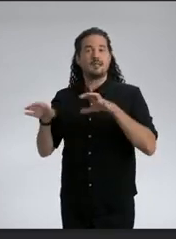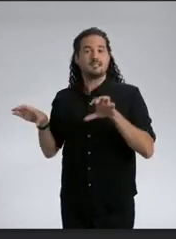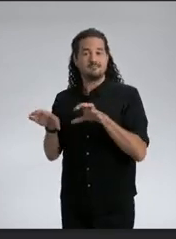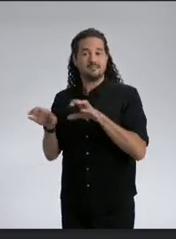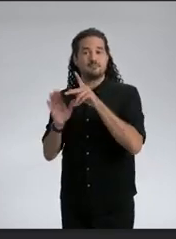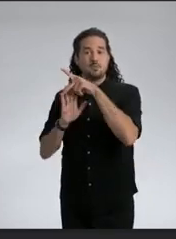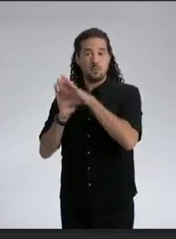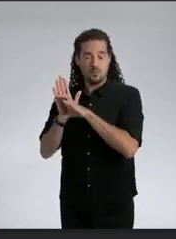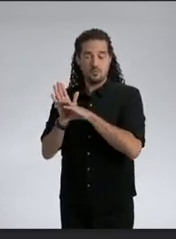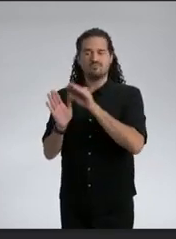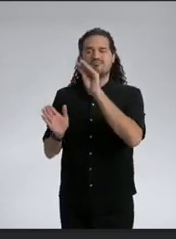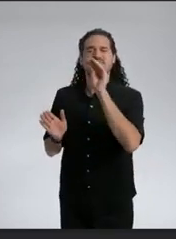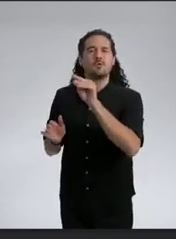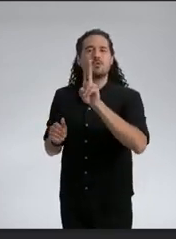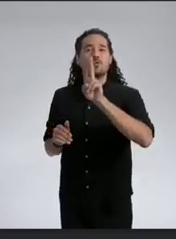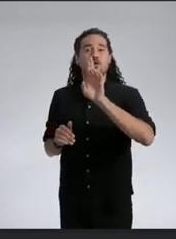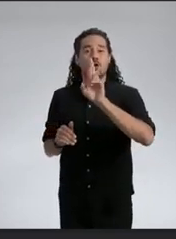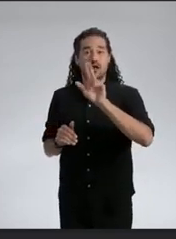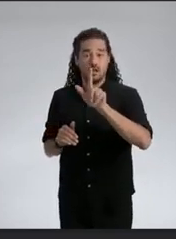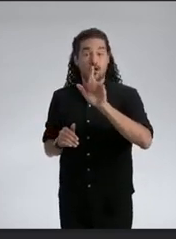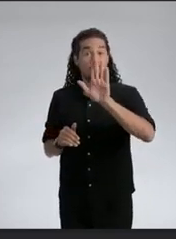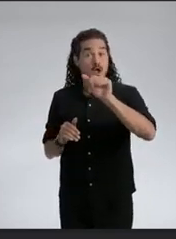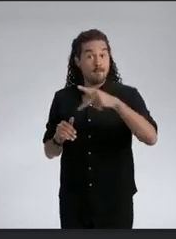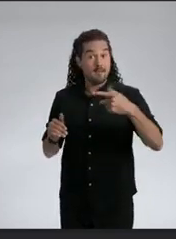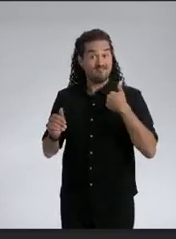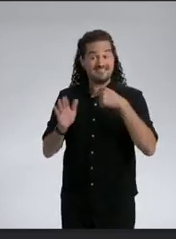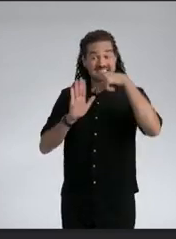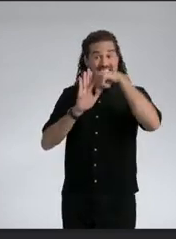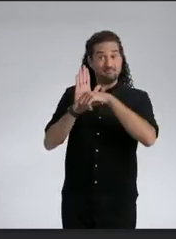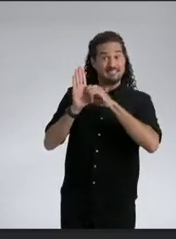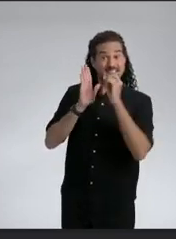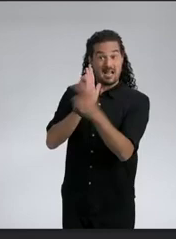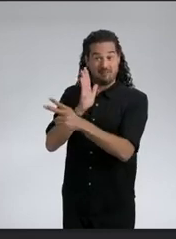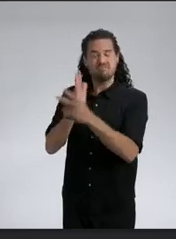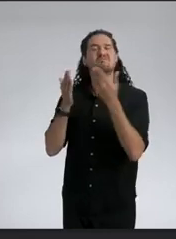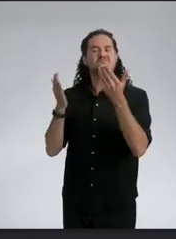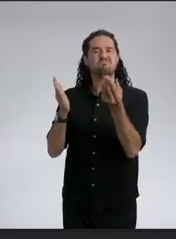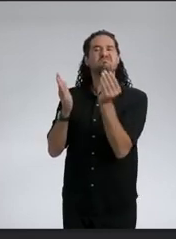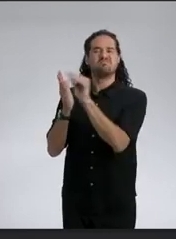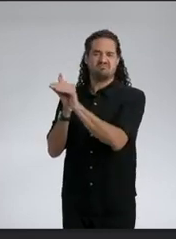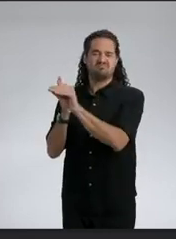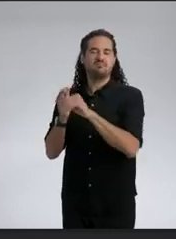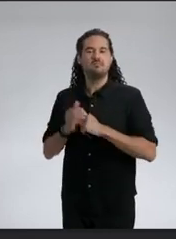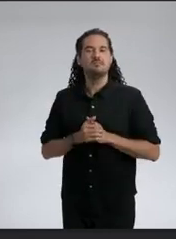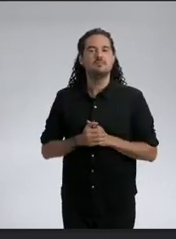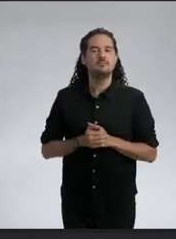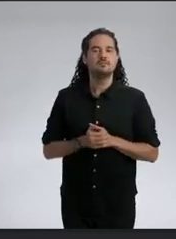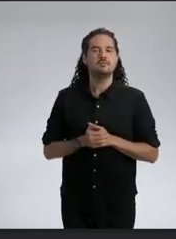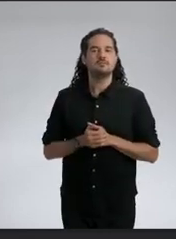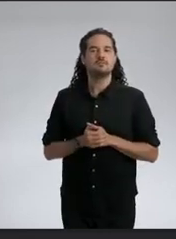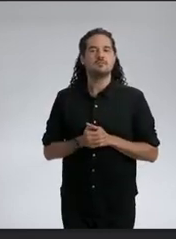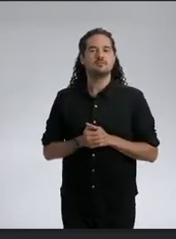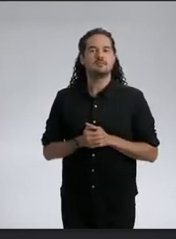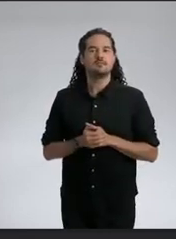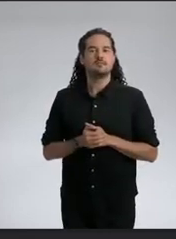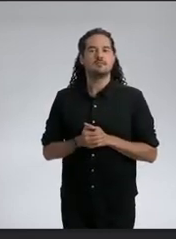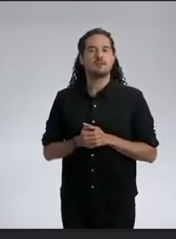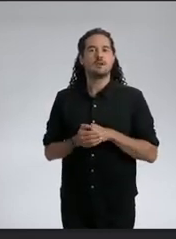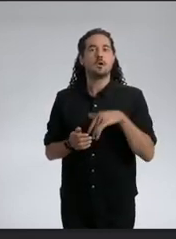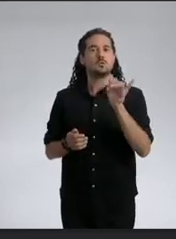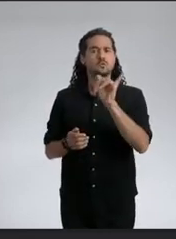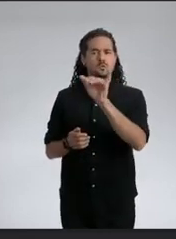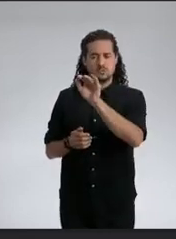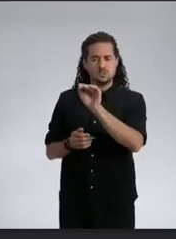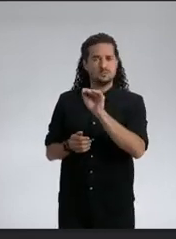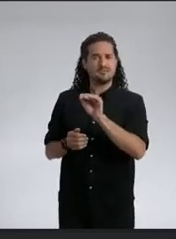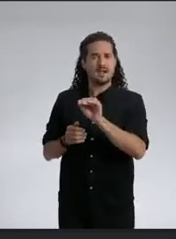load. If your app already supports deep links to content, you can use those here. We'll also provide some basic metadata